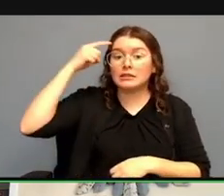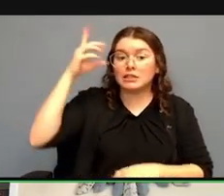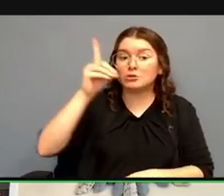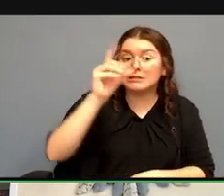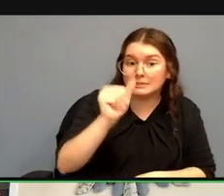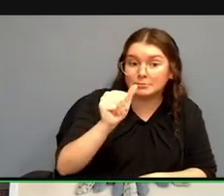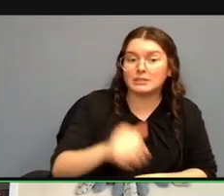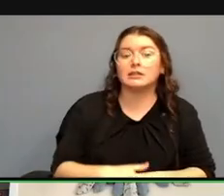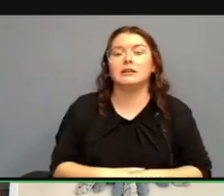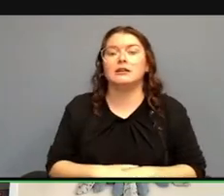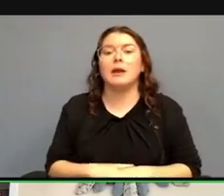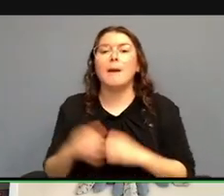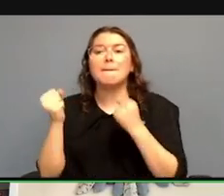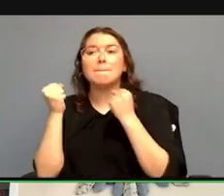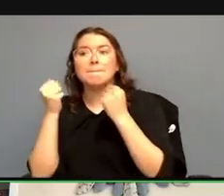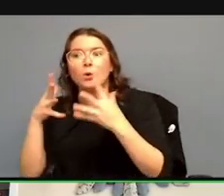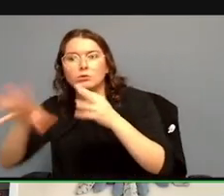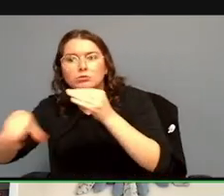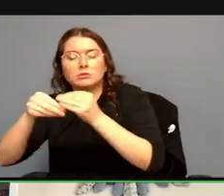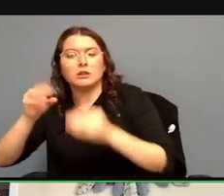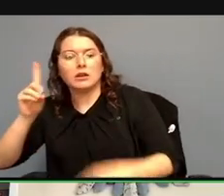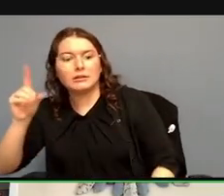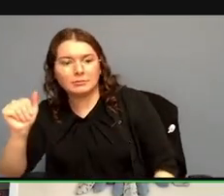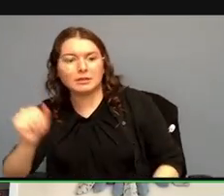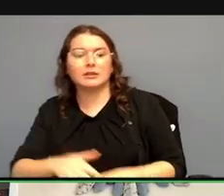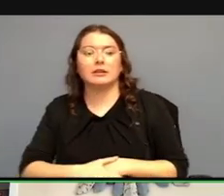disability, multiple disabilities,